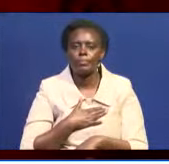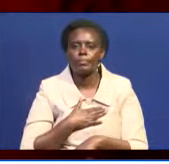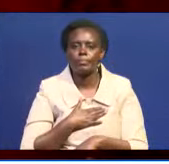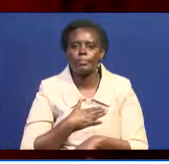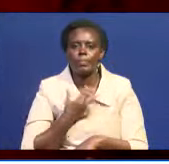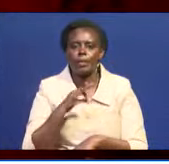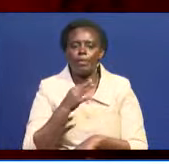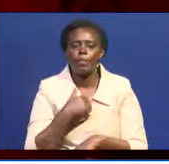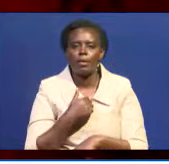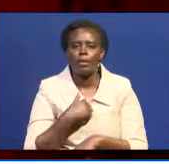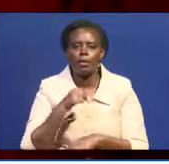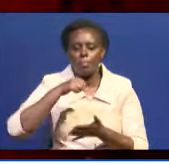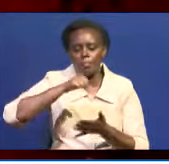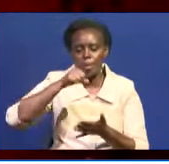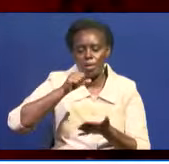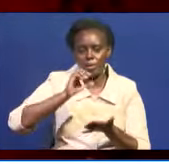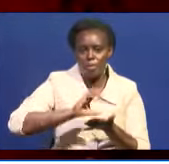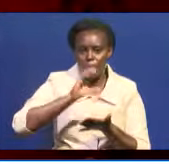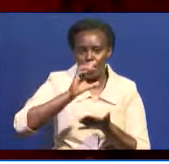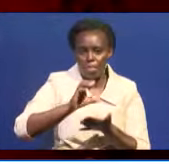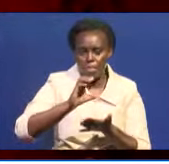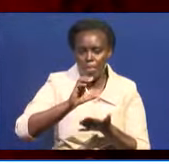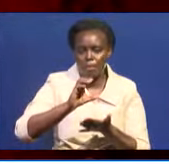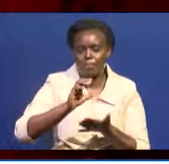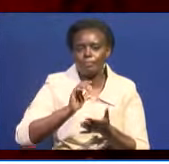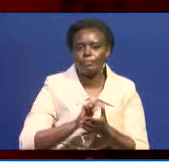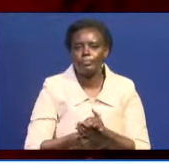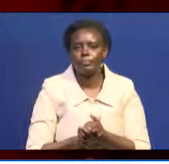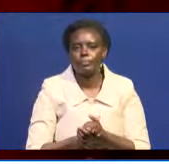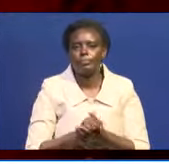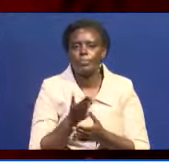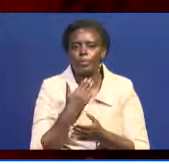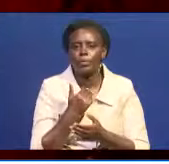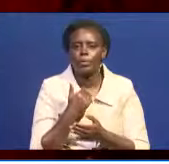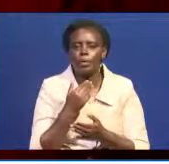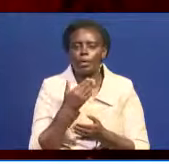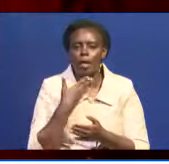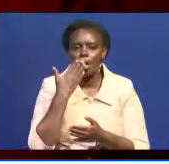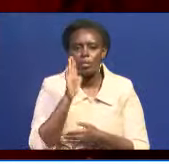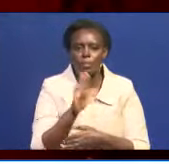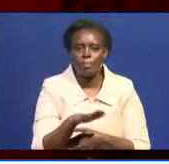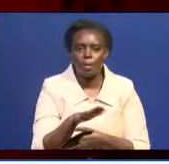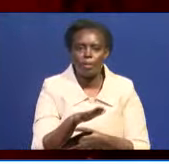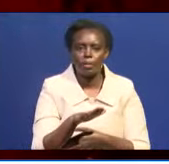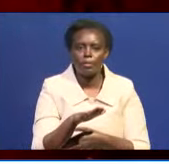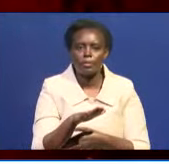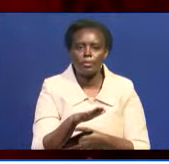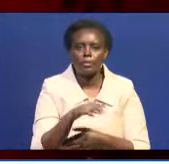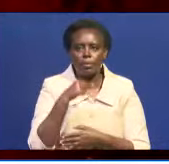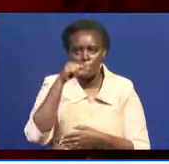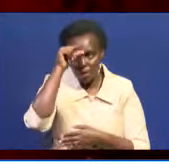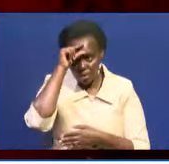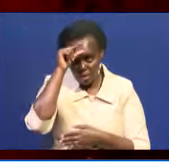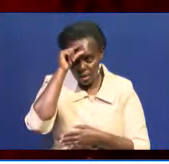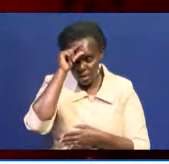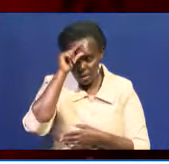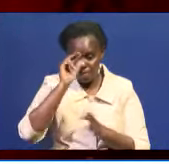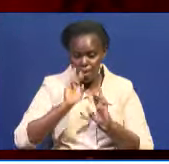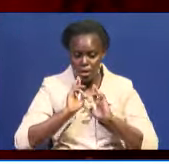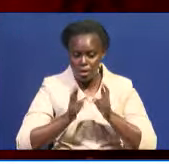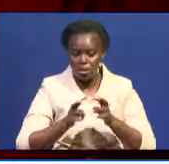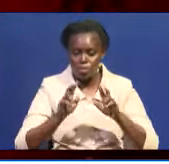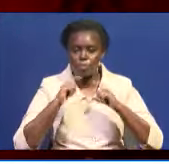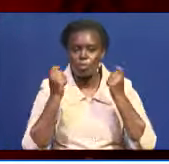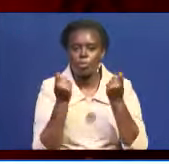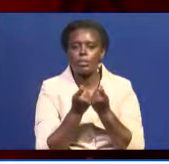and whether we have also a budget allocation meant for this purpose, I want to reply as follows, that the government's emergency response to